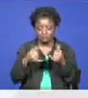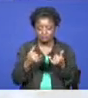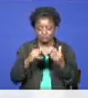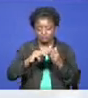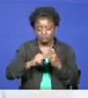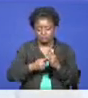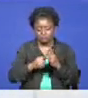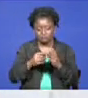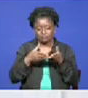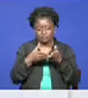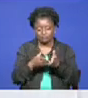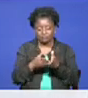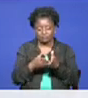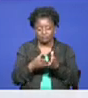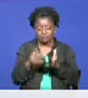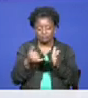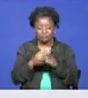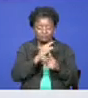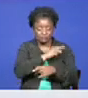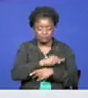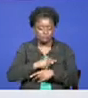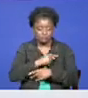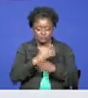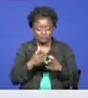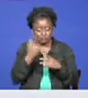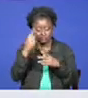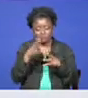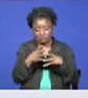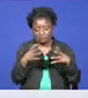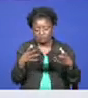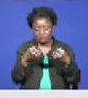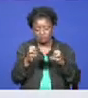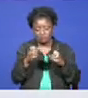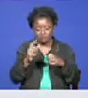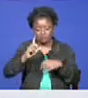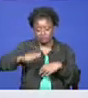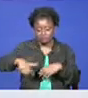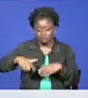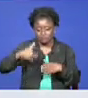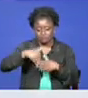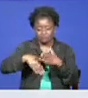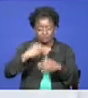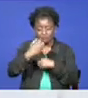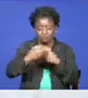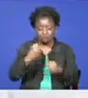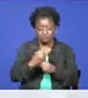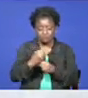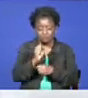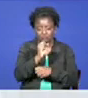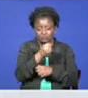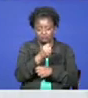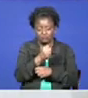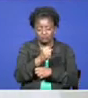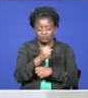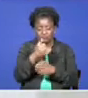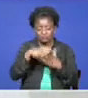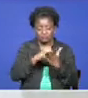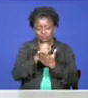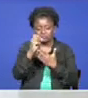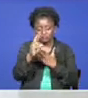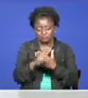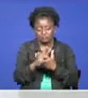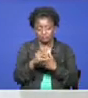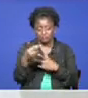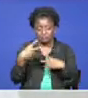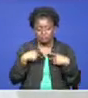about it. I know, obviously, it's a qualifier for a major event later down the year. Just tell me a bit about that. Yes, in September, we have the Opti-Ams